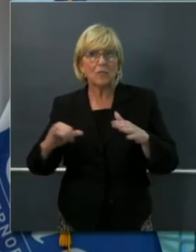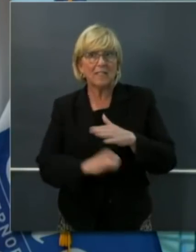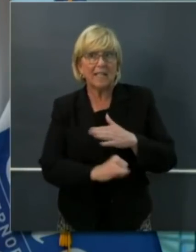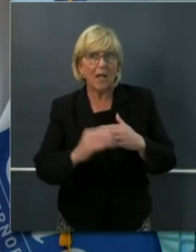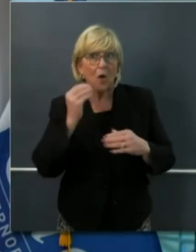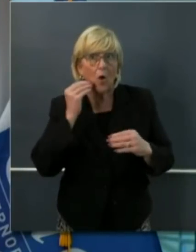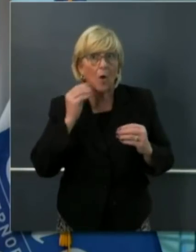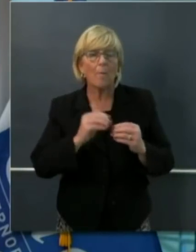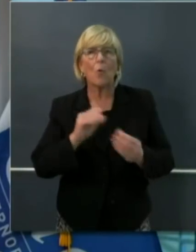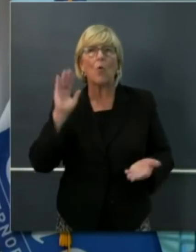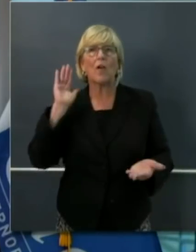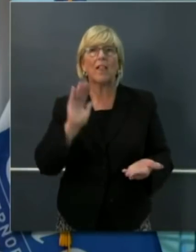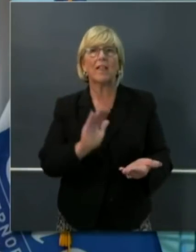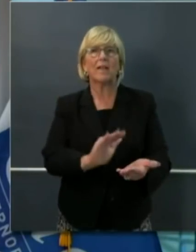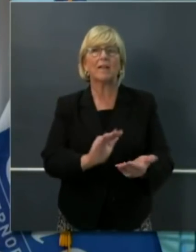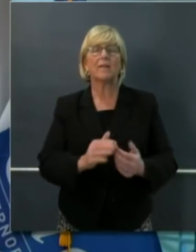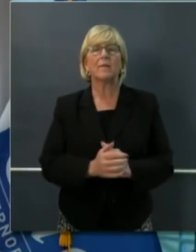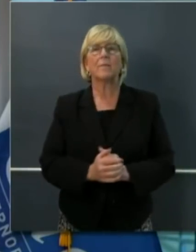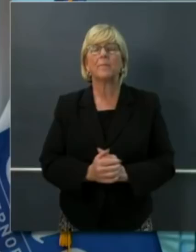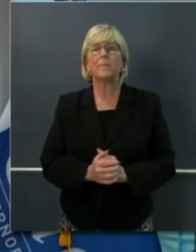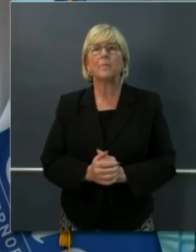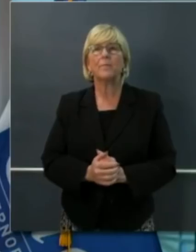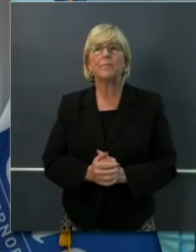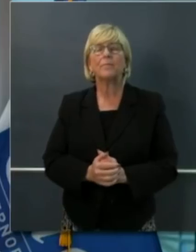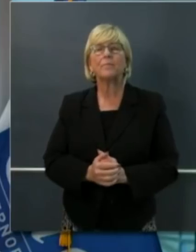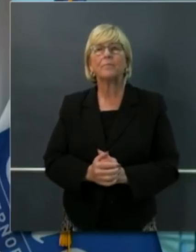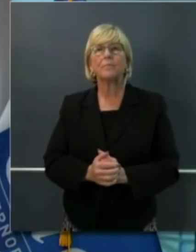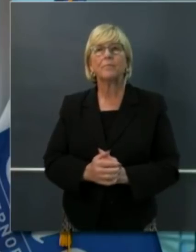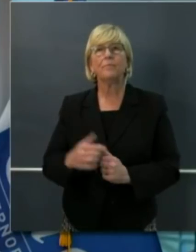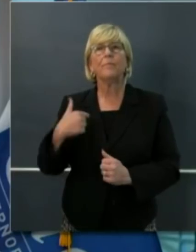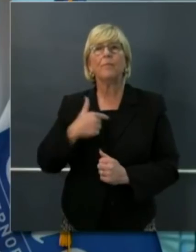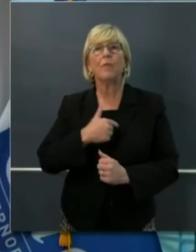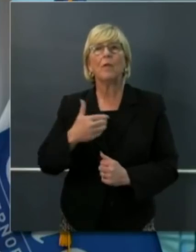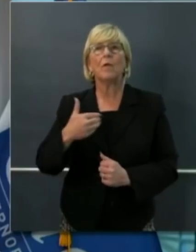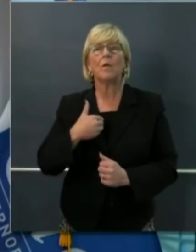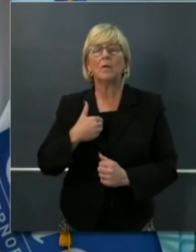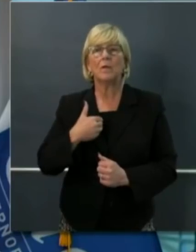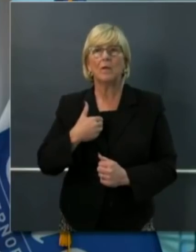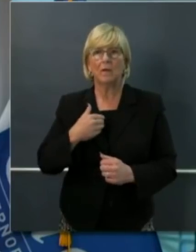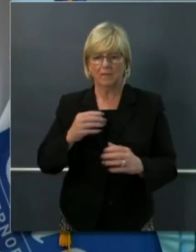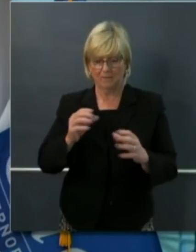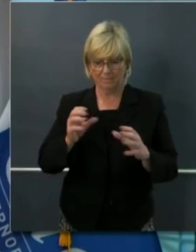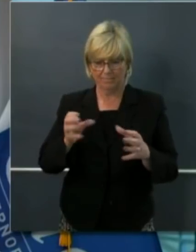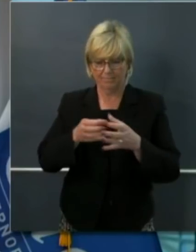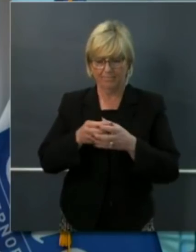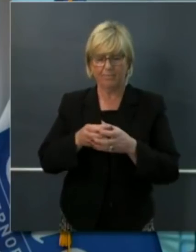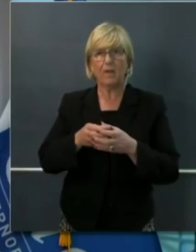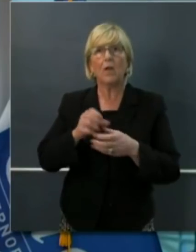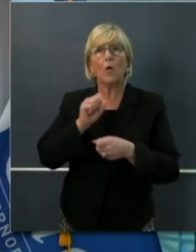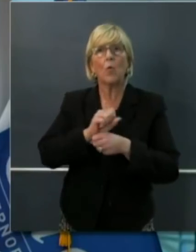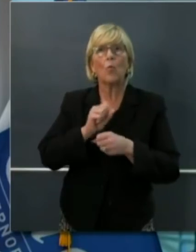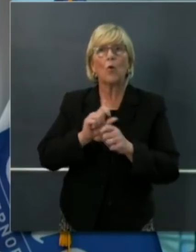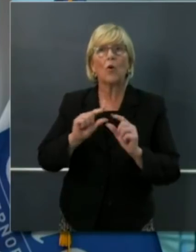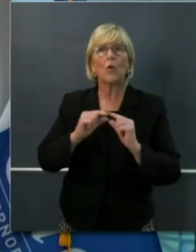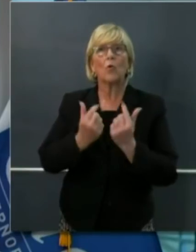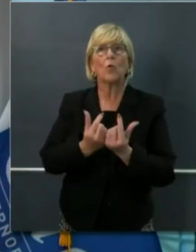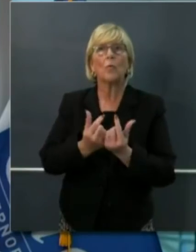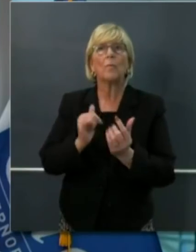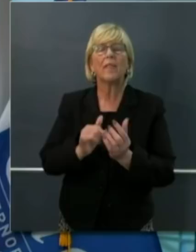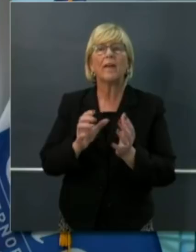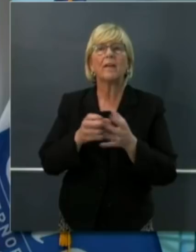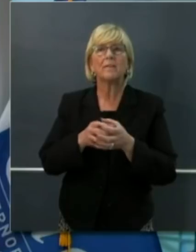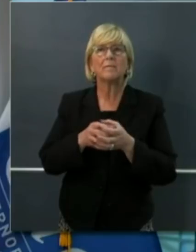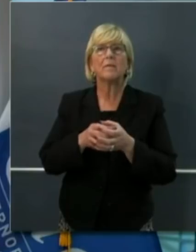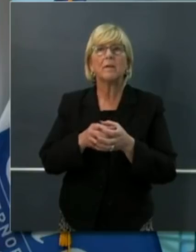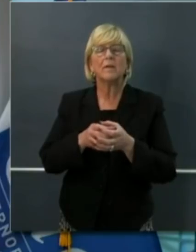contact tracing workforce. The governor mentioned that we have a rich base to build upon in each of our counties, that we